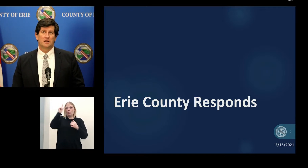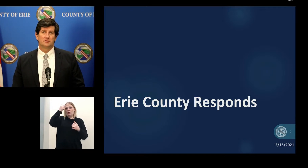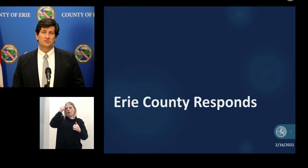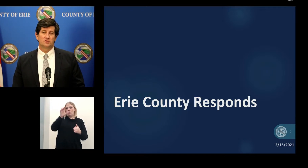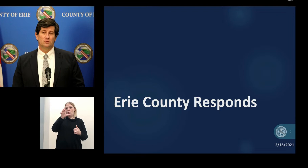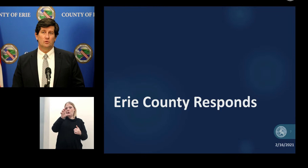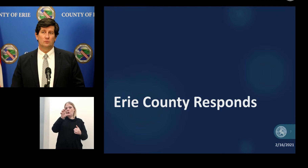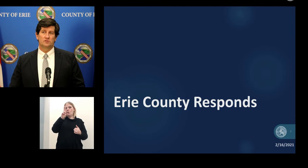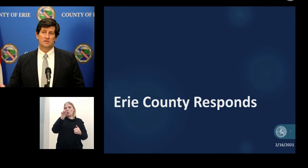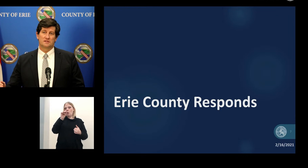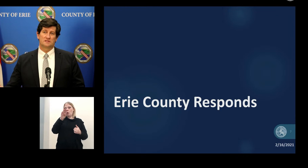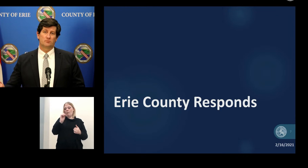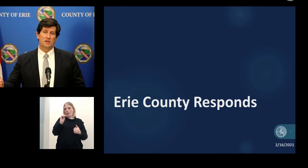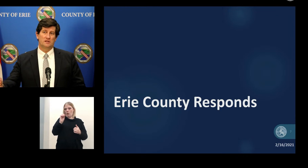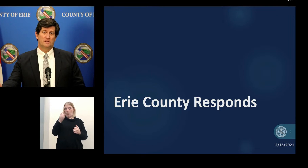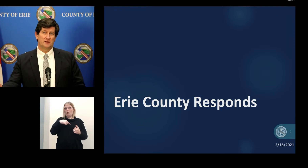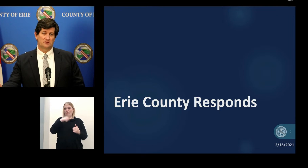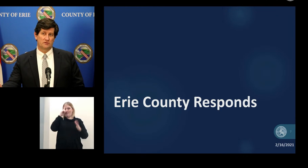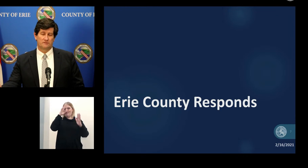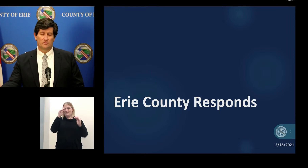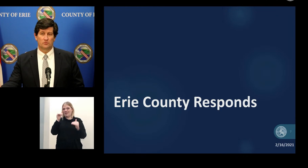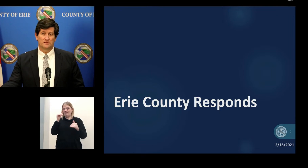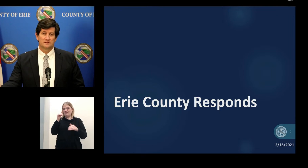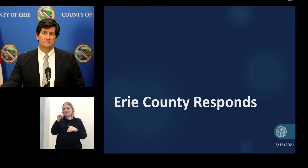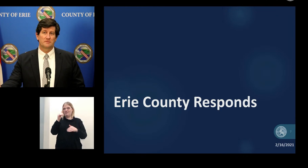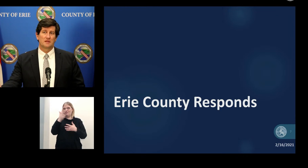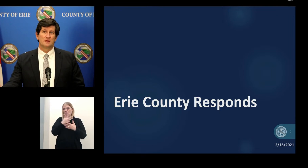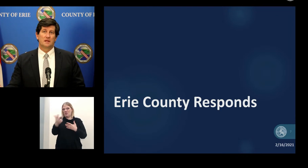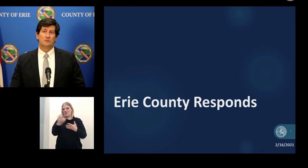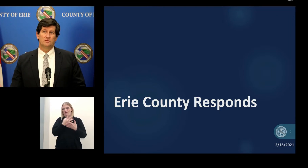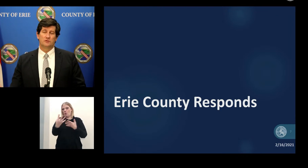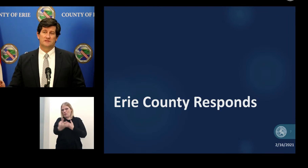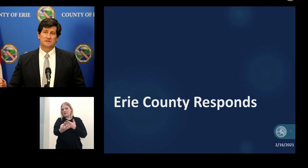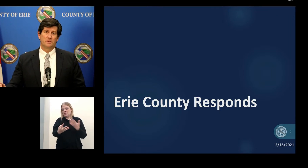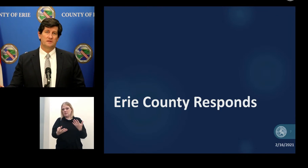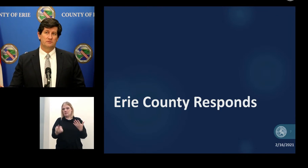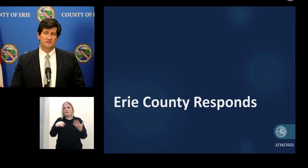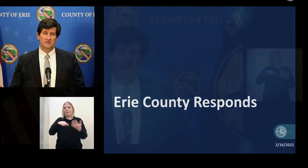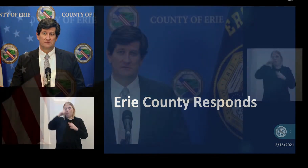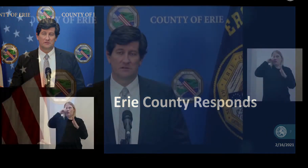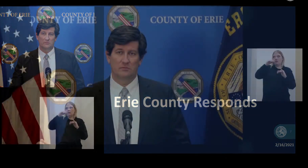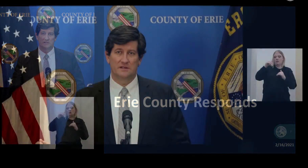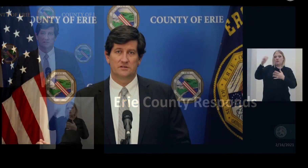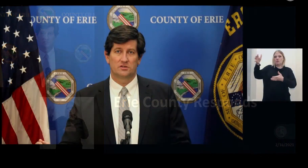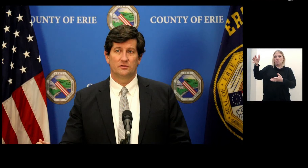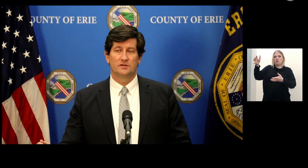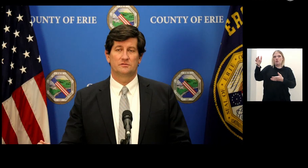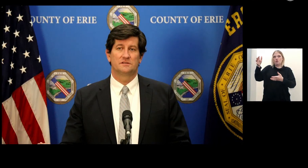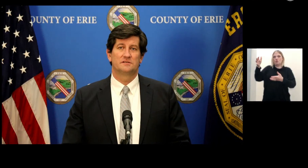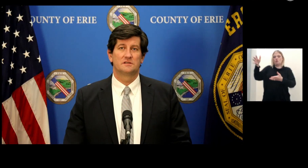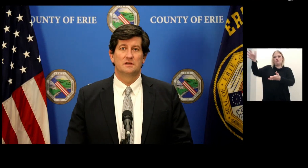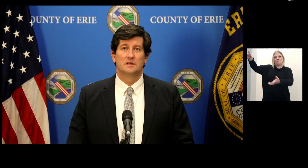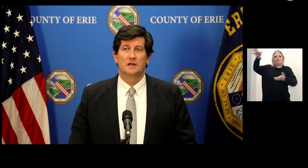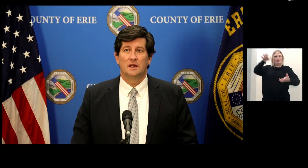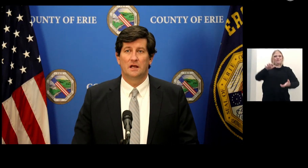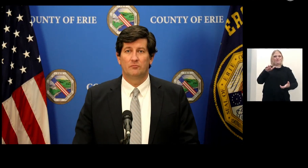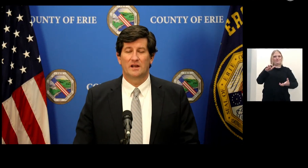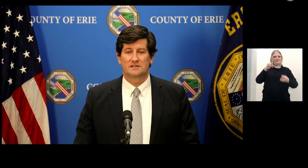in regards to what we should anticipate in the next 3 to 4 weeks. And we do anticipate to receive some additional